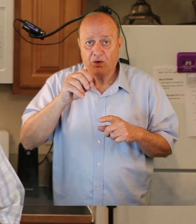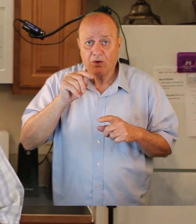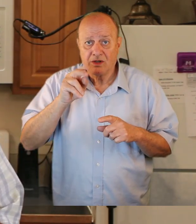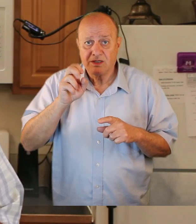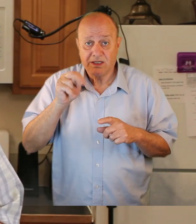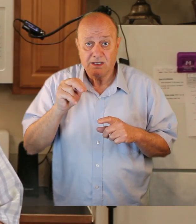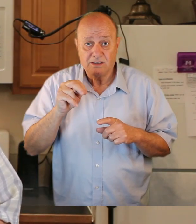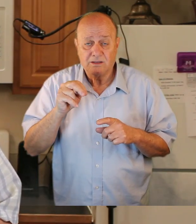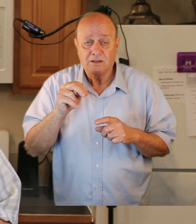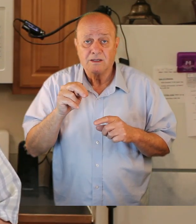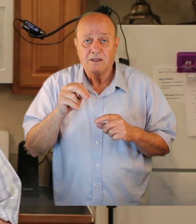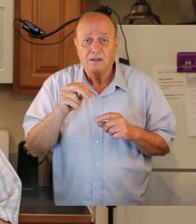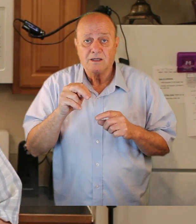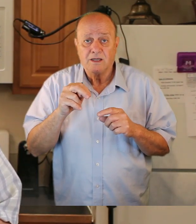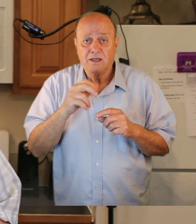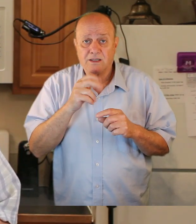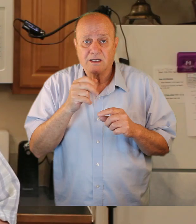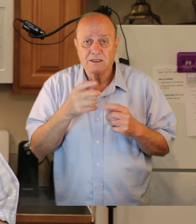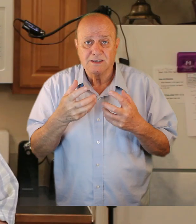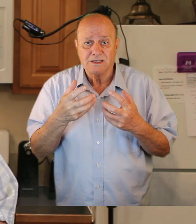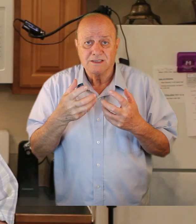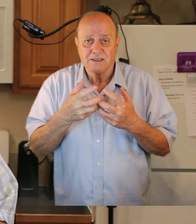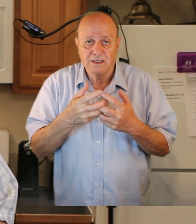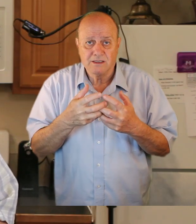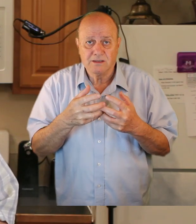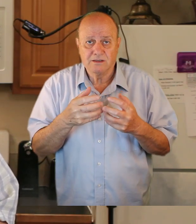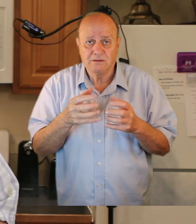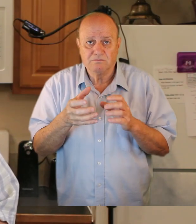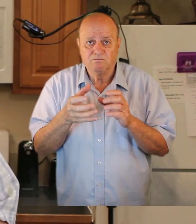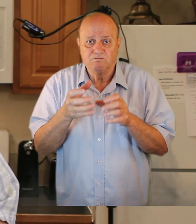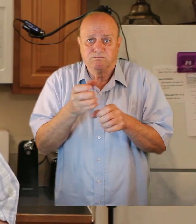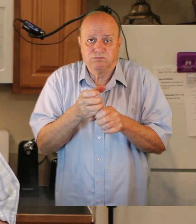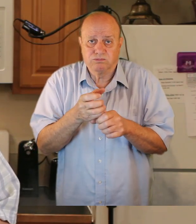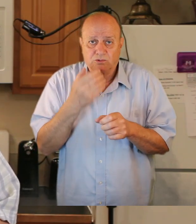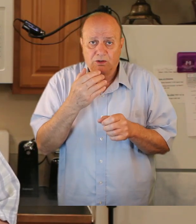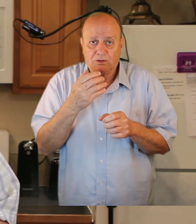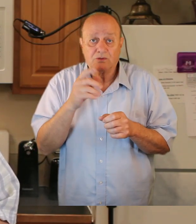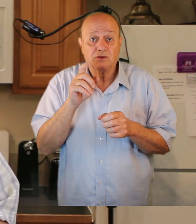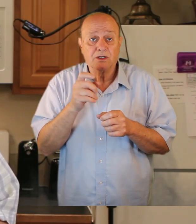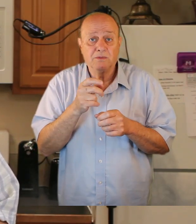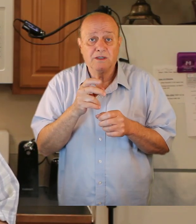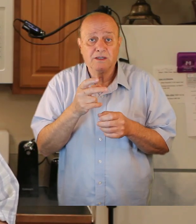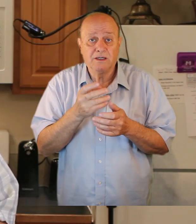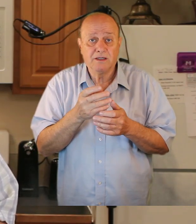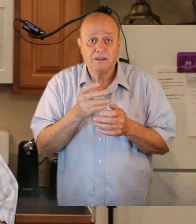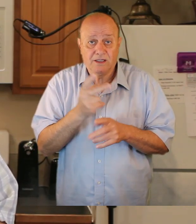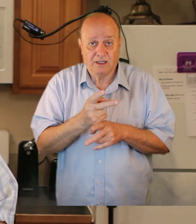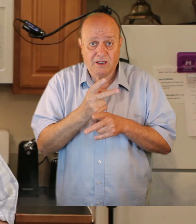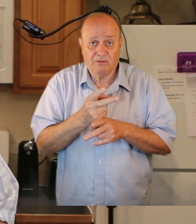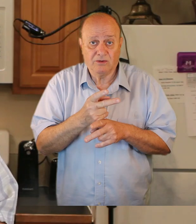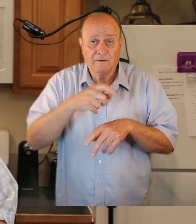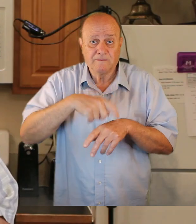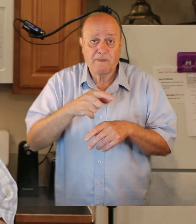gluten in it, well, it has actually no gluten, but it has very little protein in it to hold it together, you have to be very careful when we're cooking